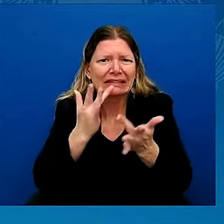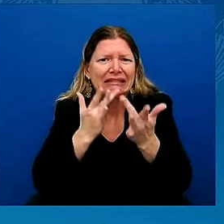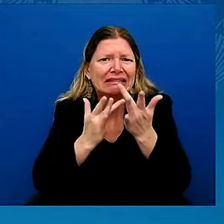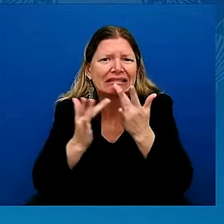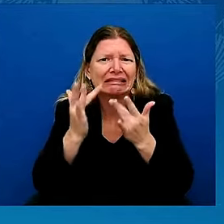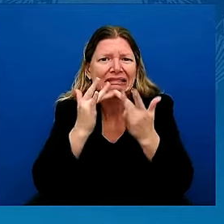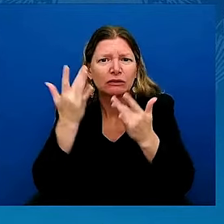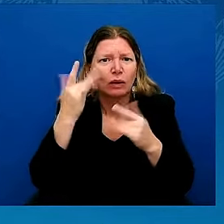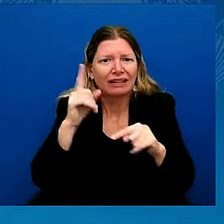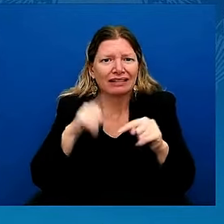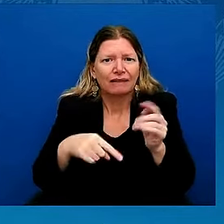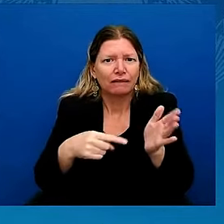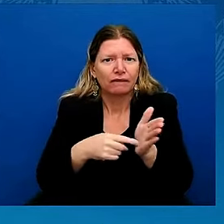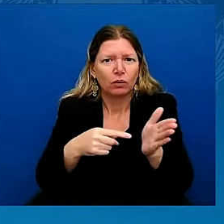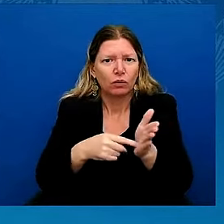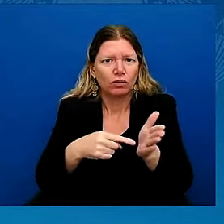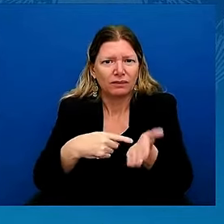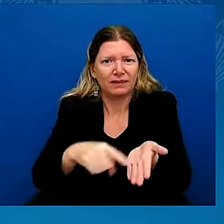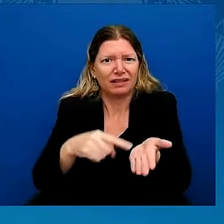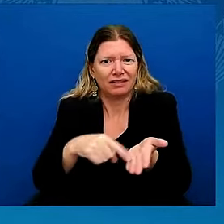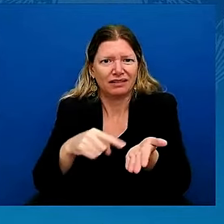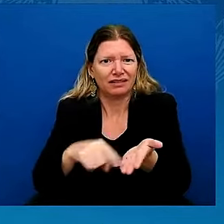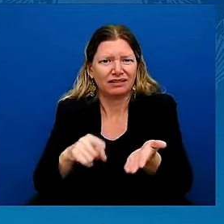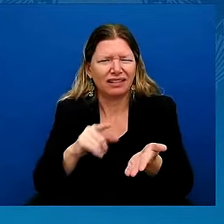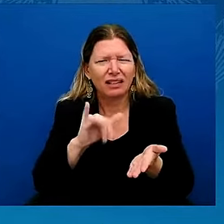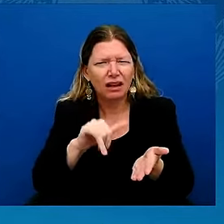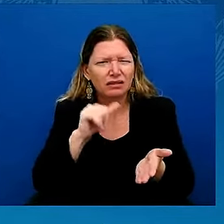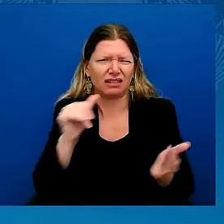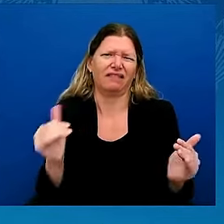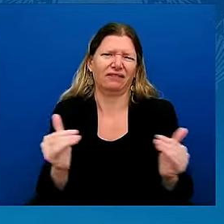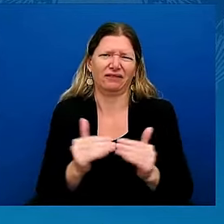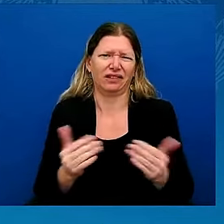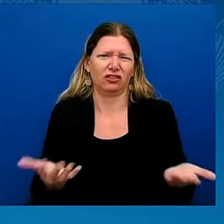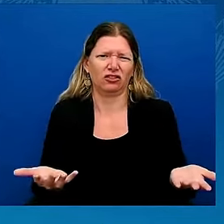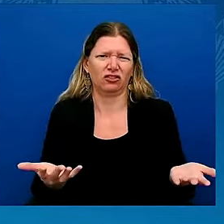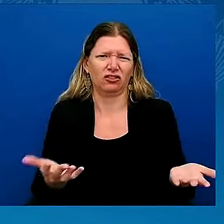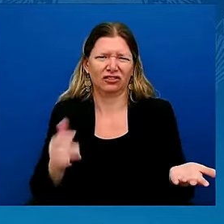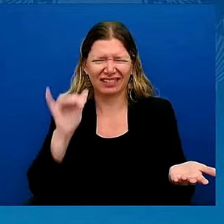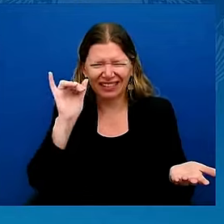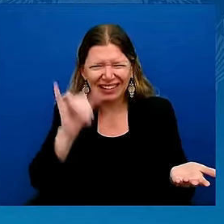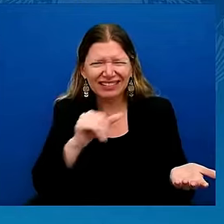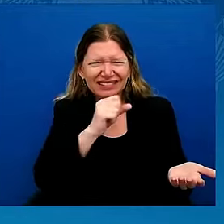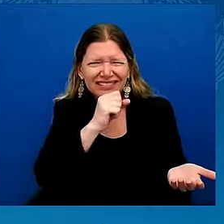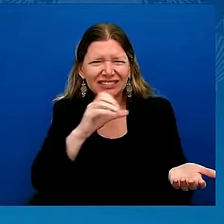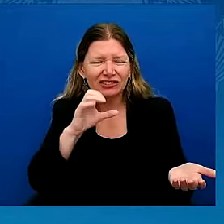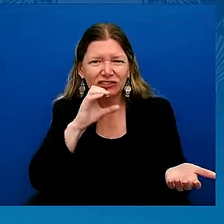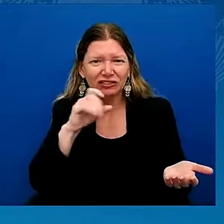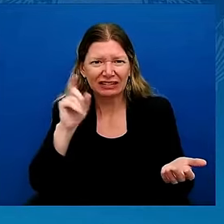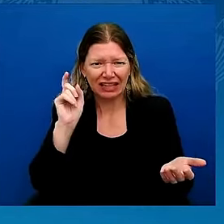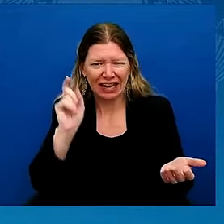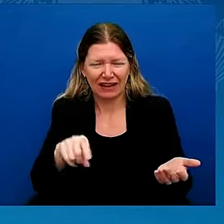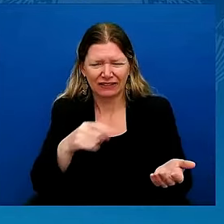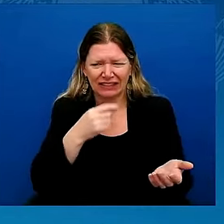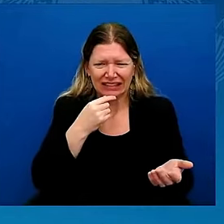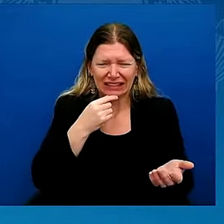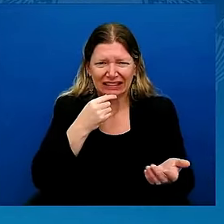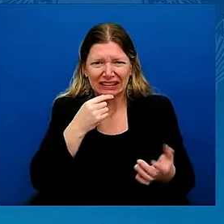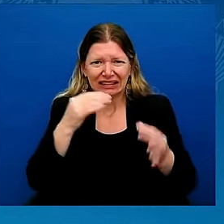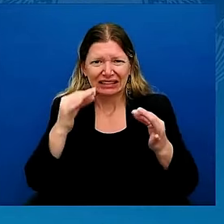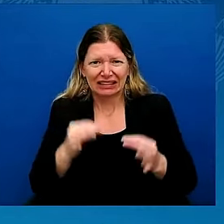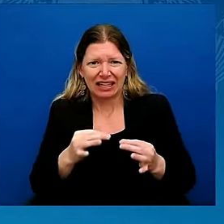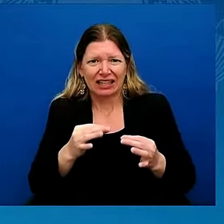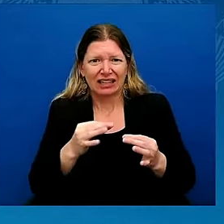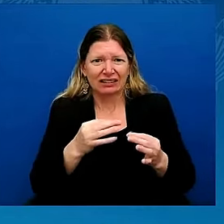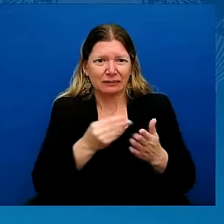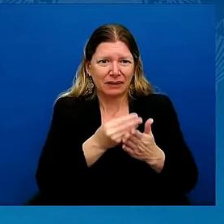It's not fair that our seniors have had to choose between filling their prescriptions and putting food in their refrigerator or